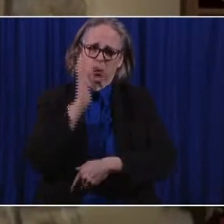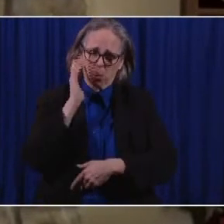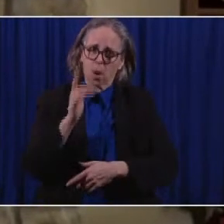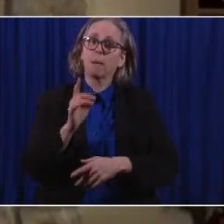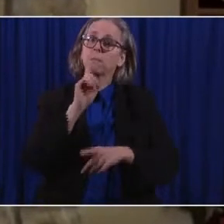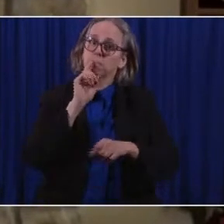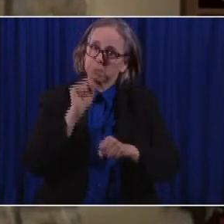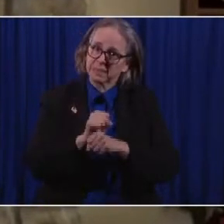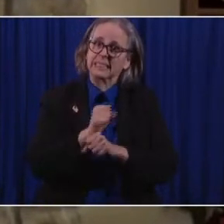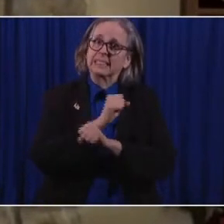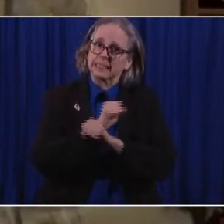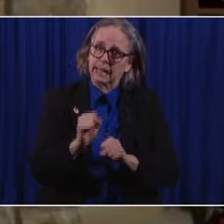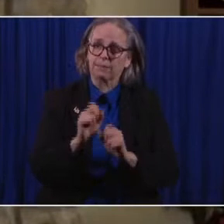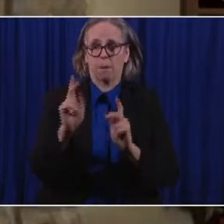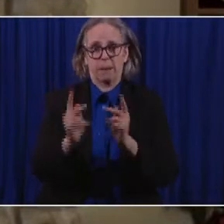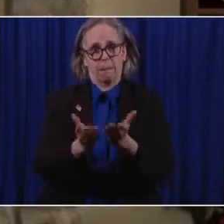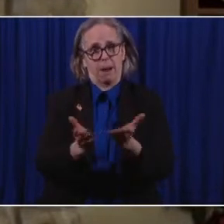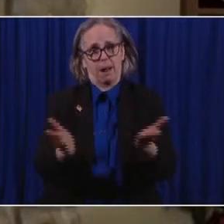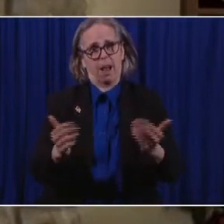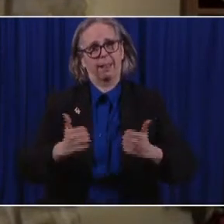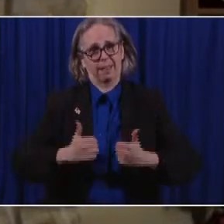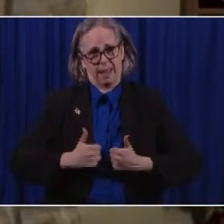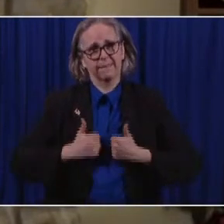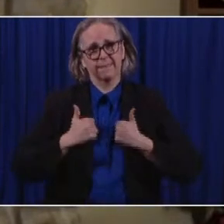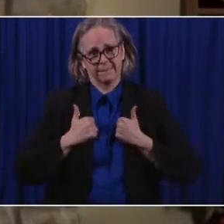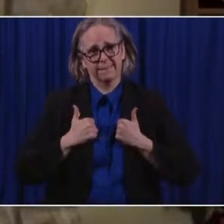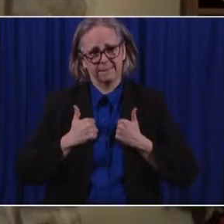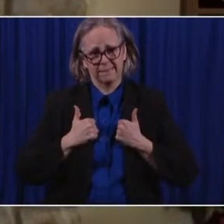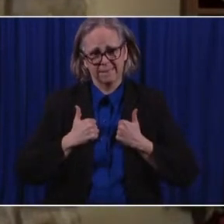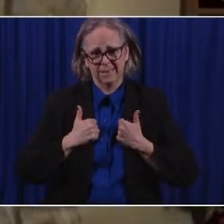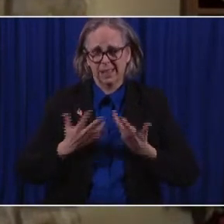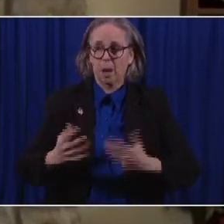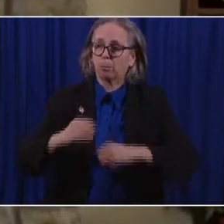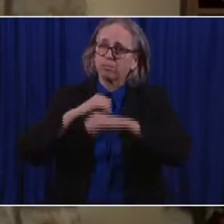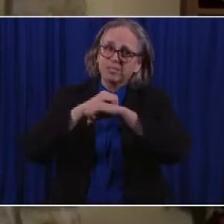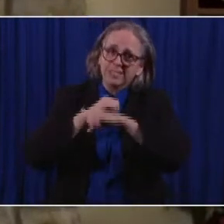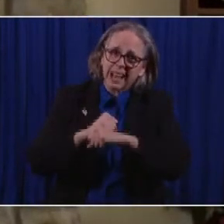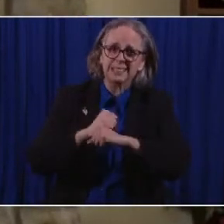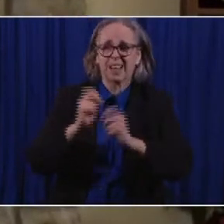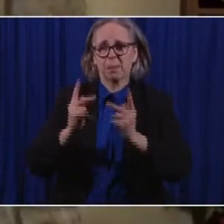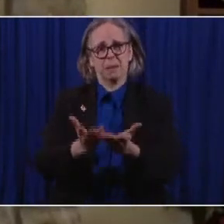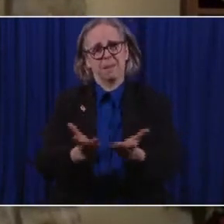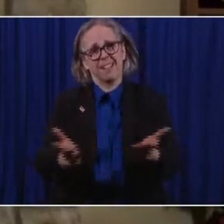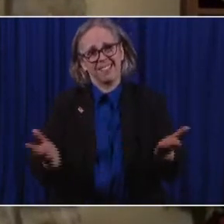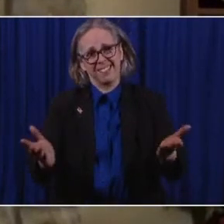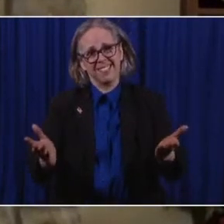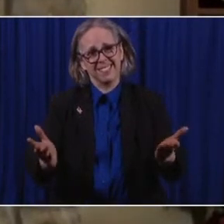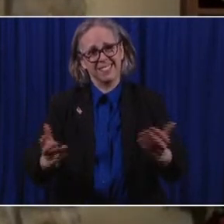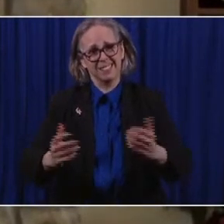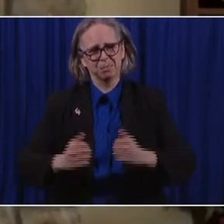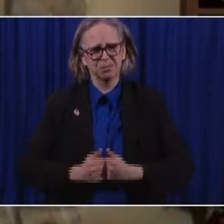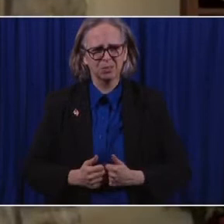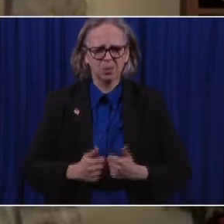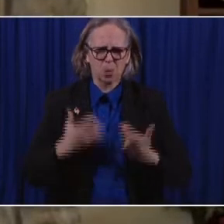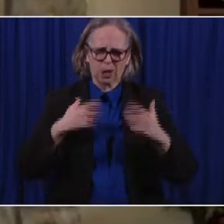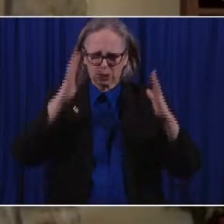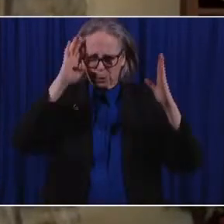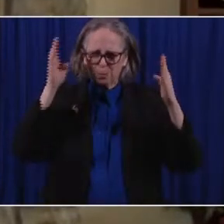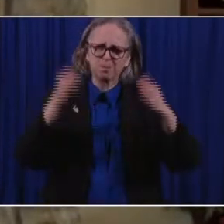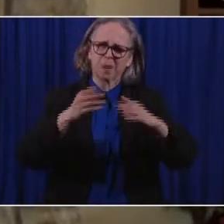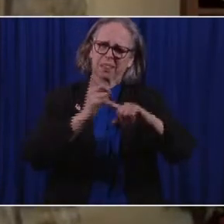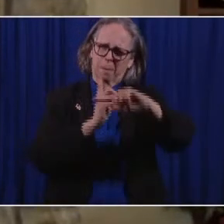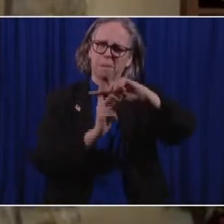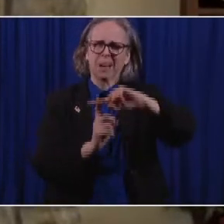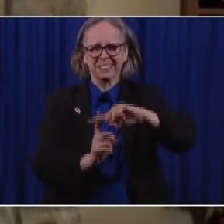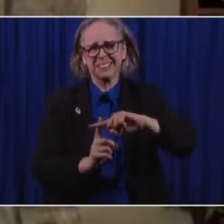And we know that we are protecting people when they get it in their arms. And so that is, in a way, bad news if you're trying to